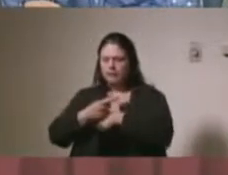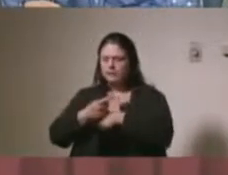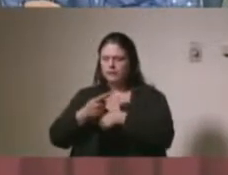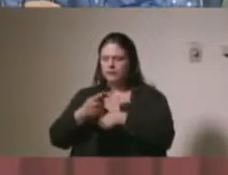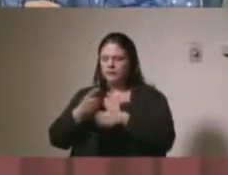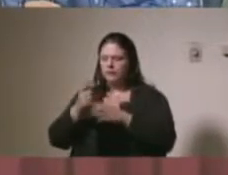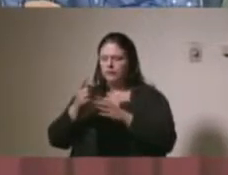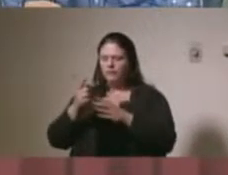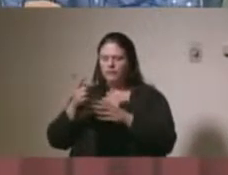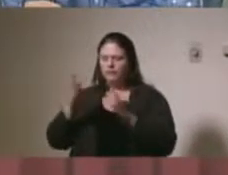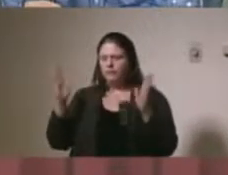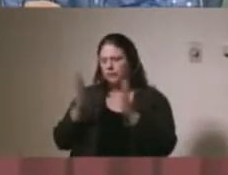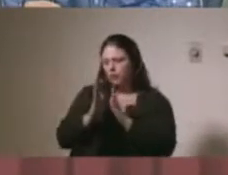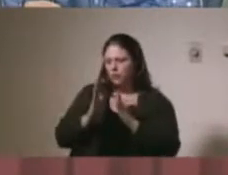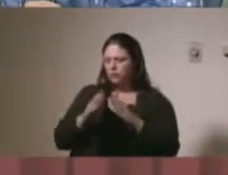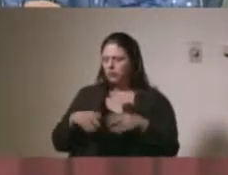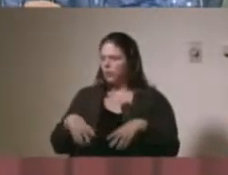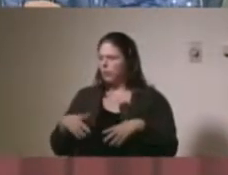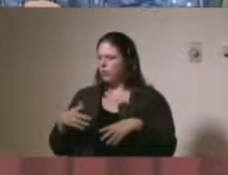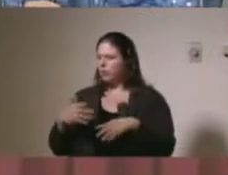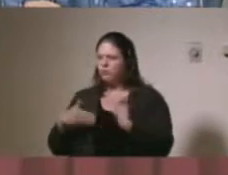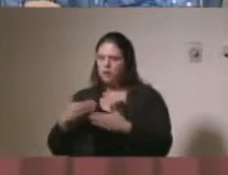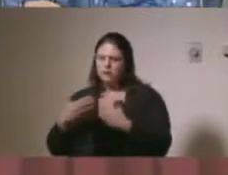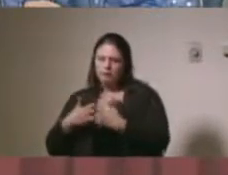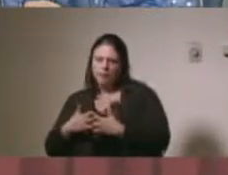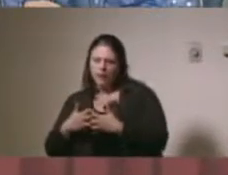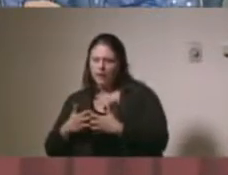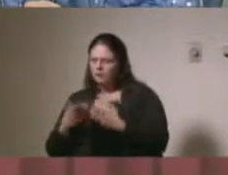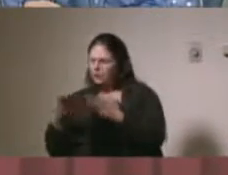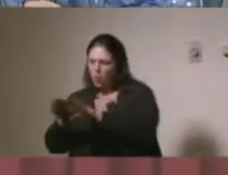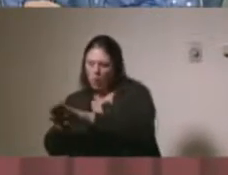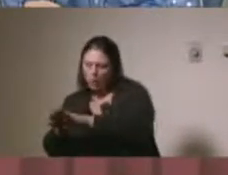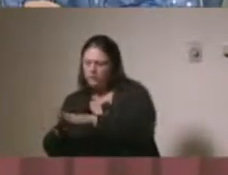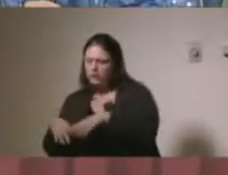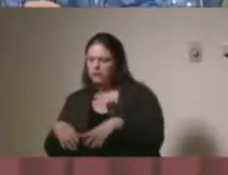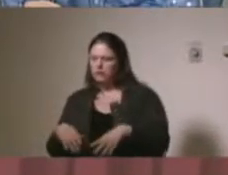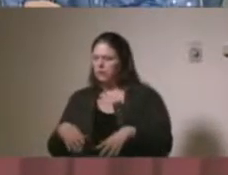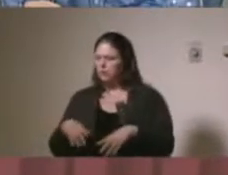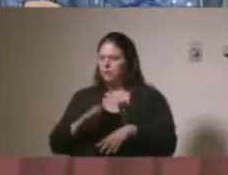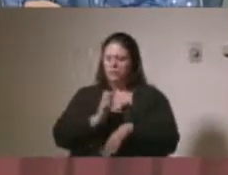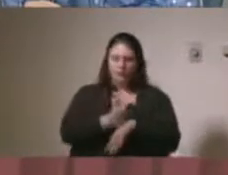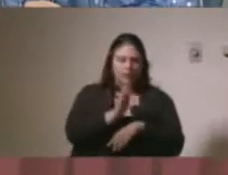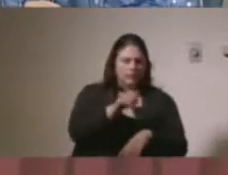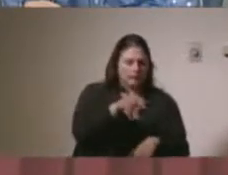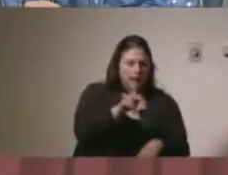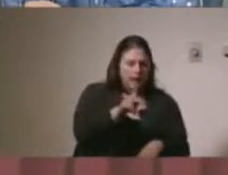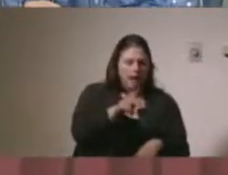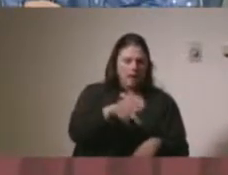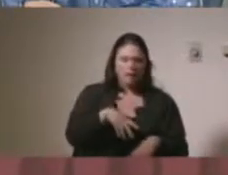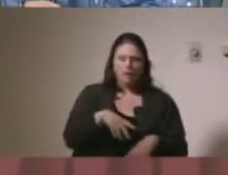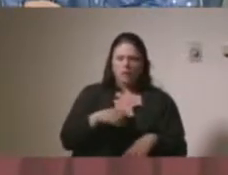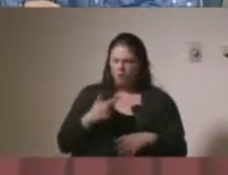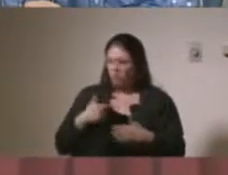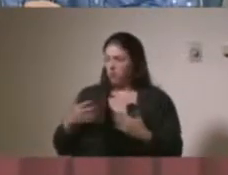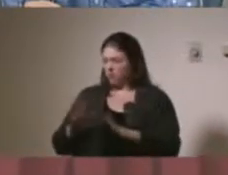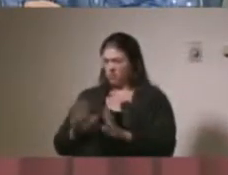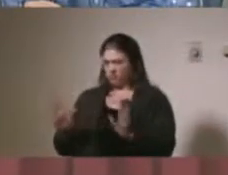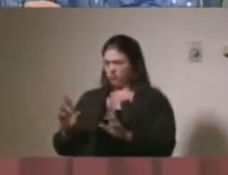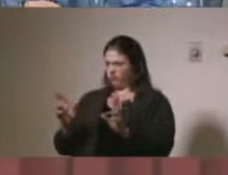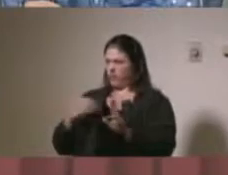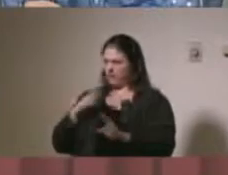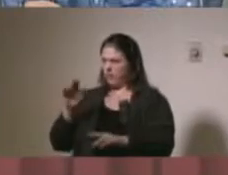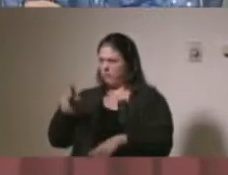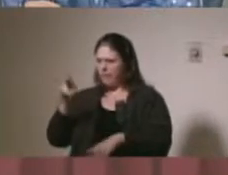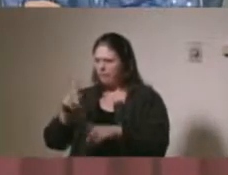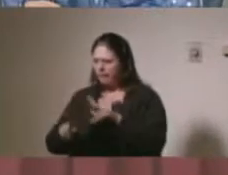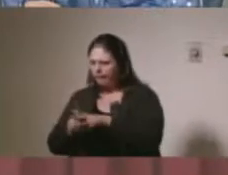shortened, or processing plants closing, or trying to start a bank, or having a bank and having the issues that we have just having a bank,